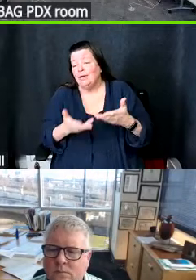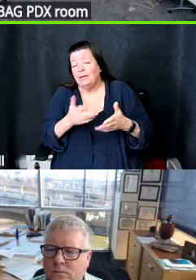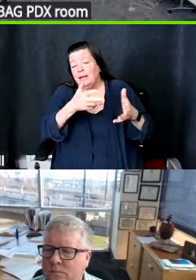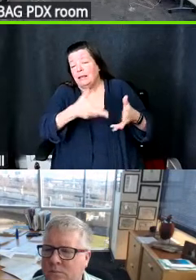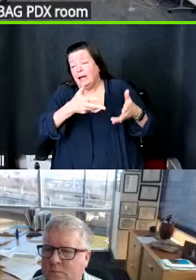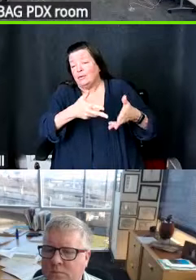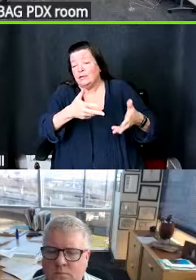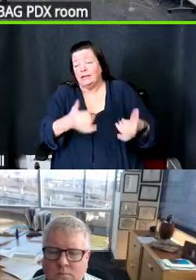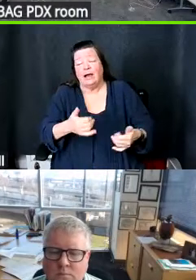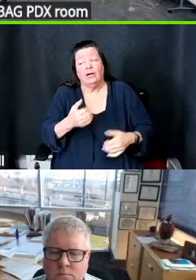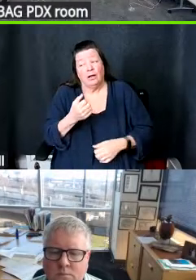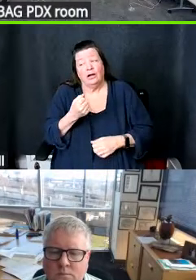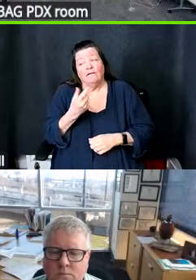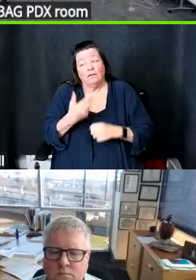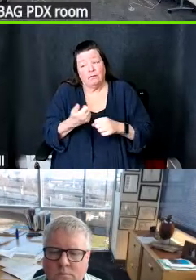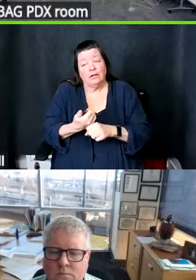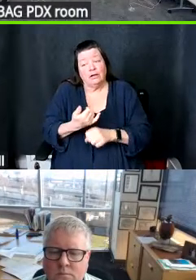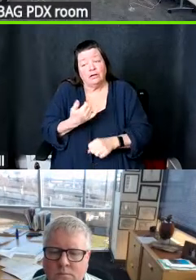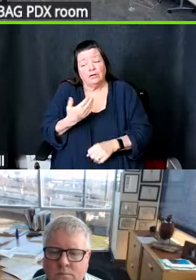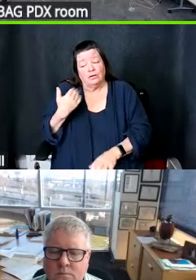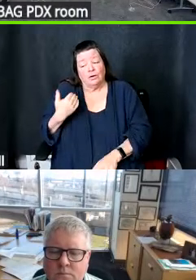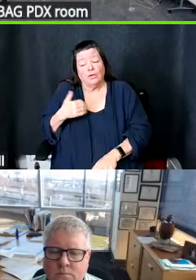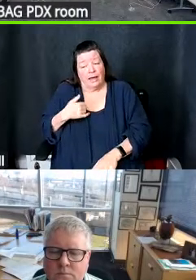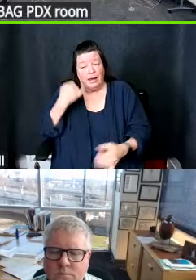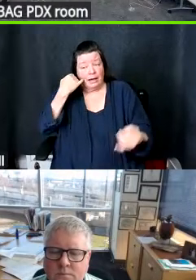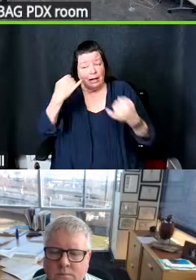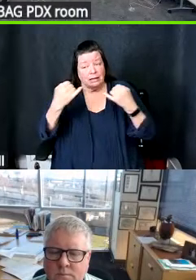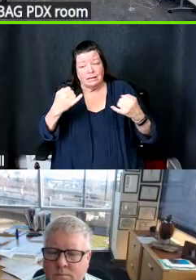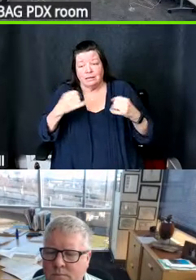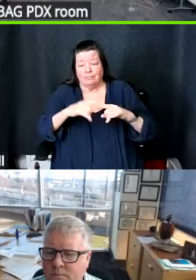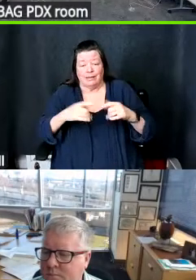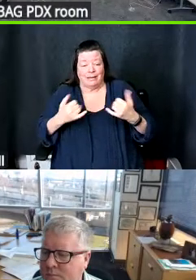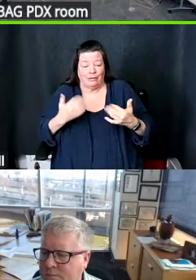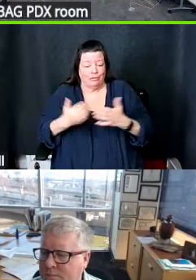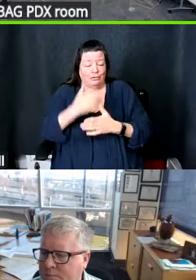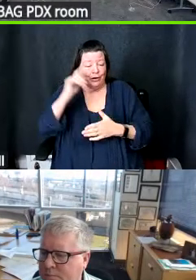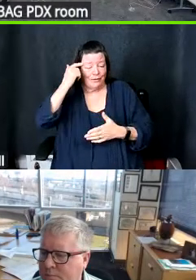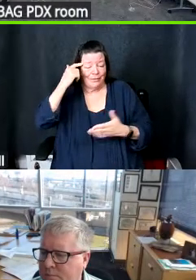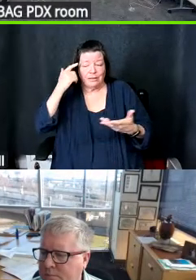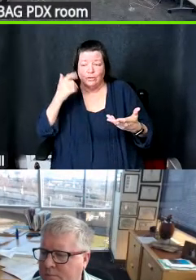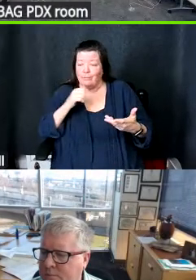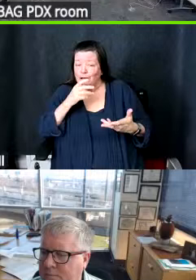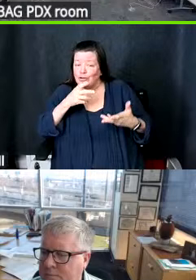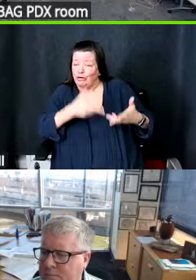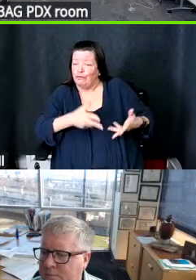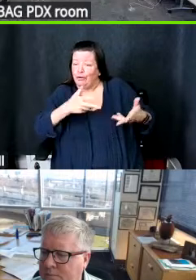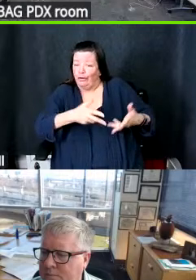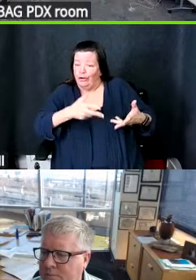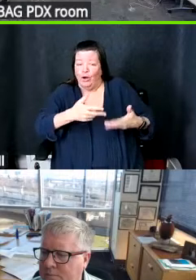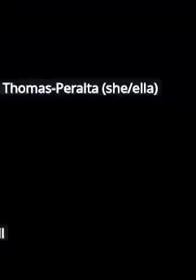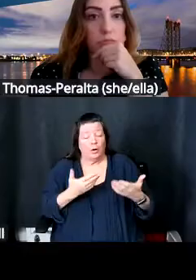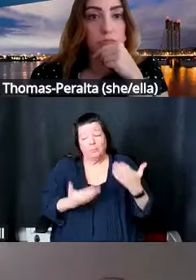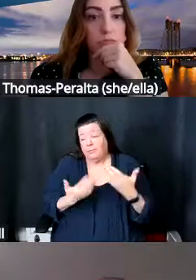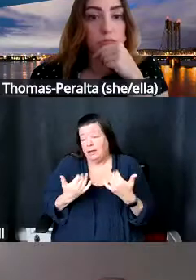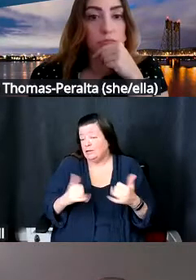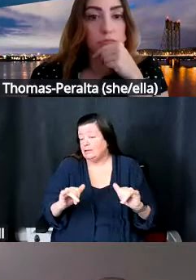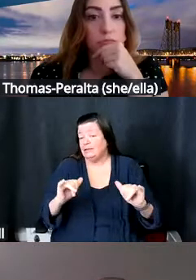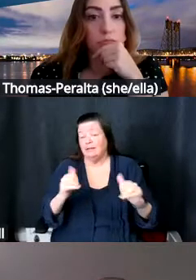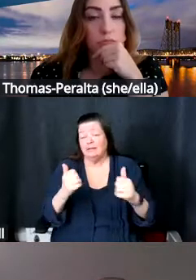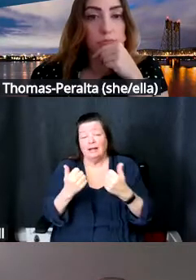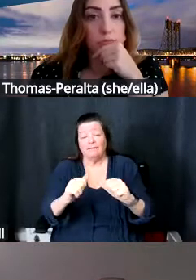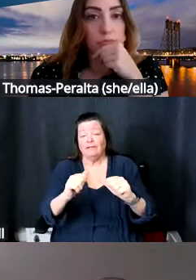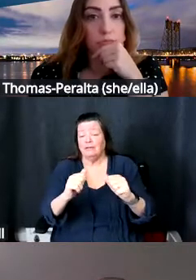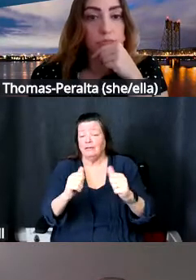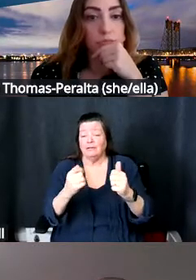a few years ago, and I don't know if those are just lying fallow or if there is actually still effort to try to bring about that planning